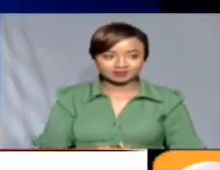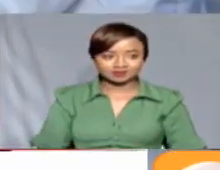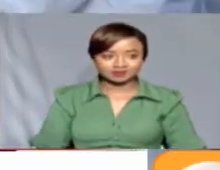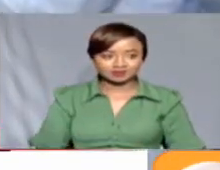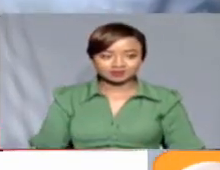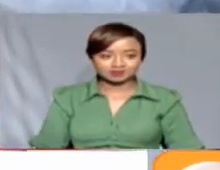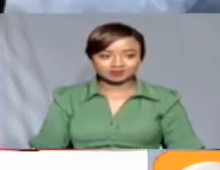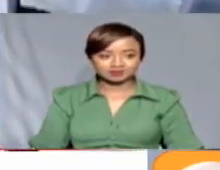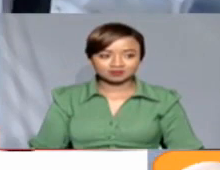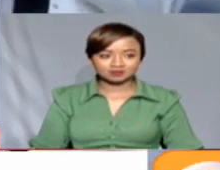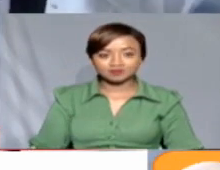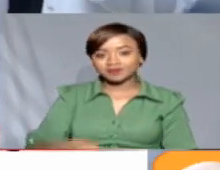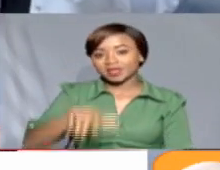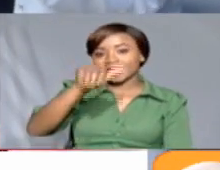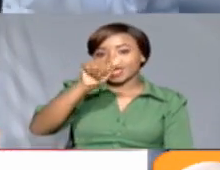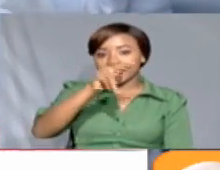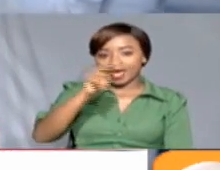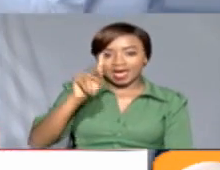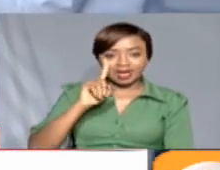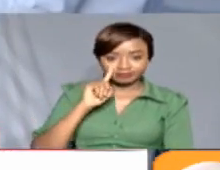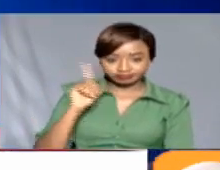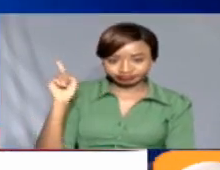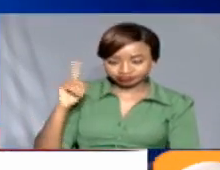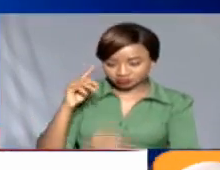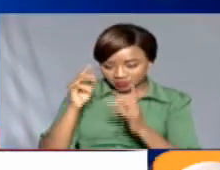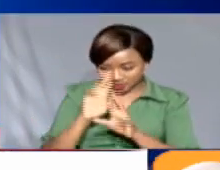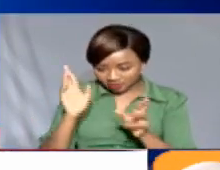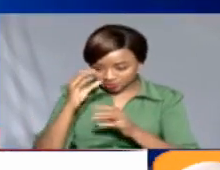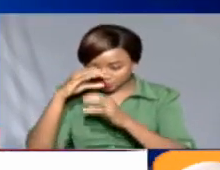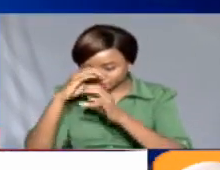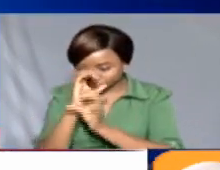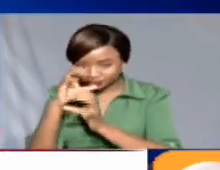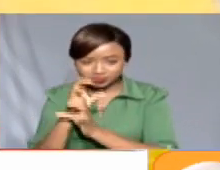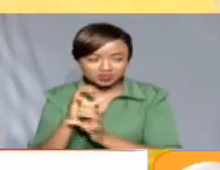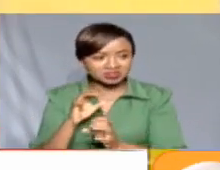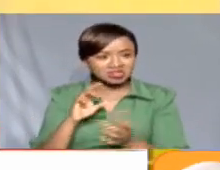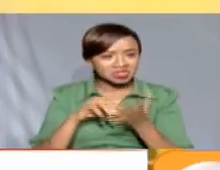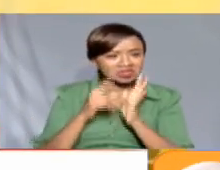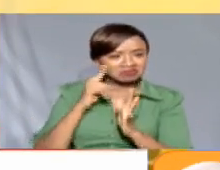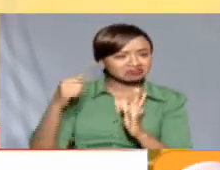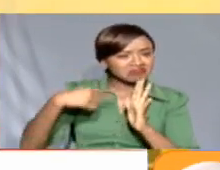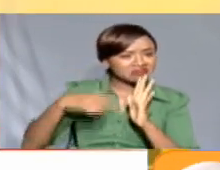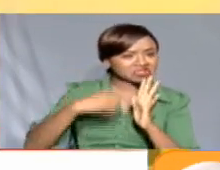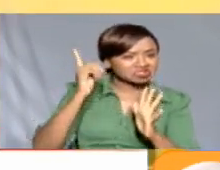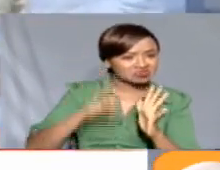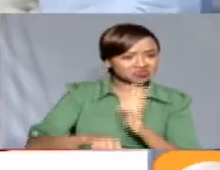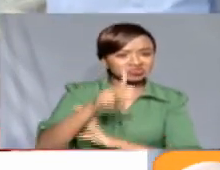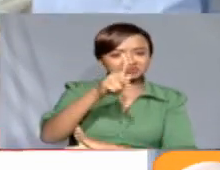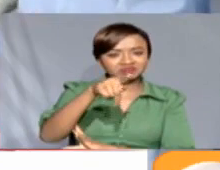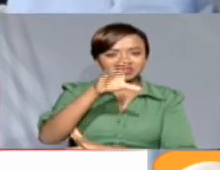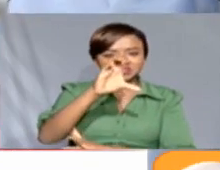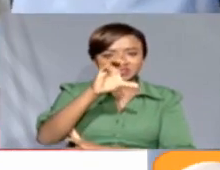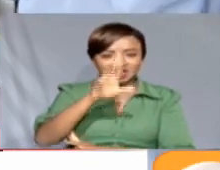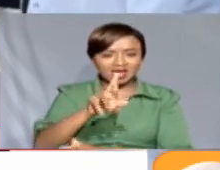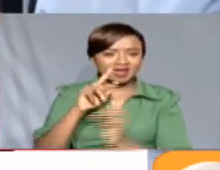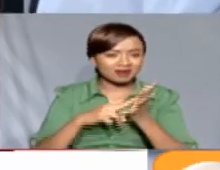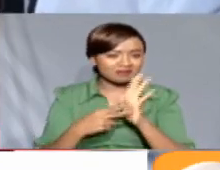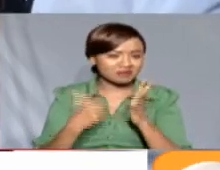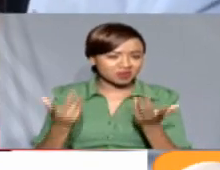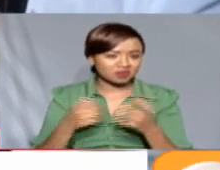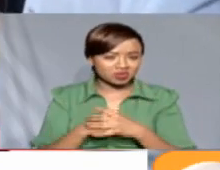Anne is here to work with all the samples. So Dr. Abid, what is this machine? What does PCR stand for? PCR